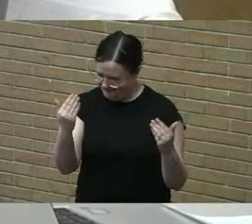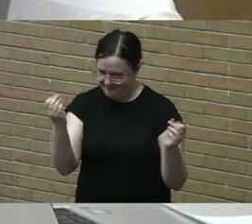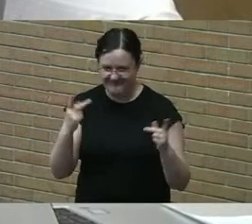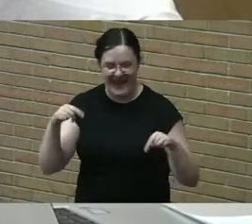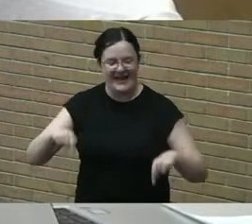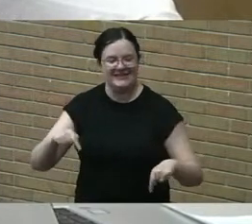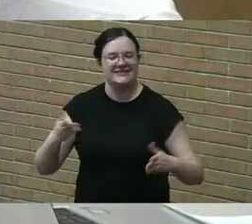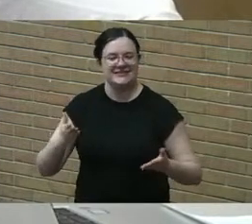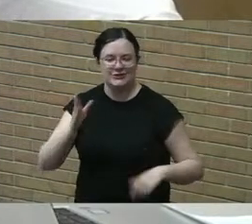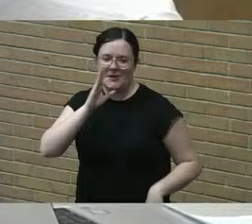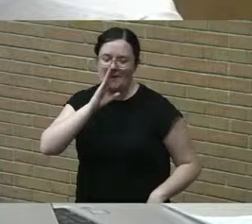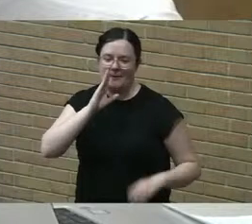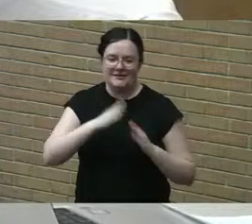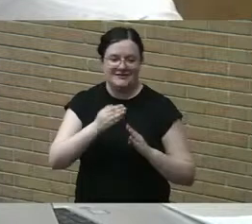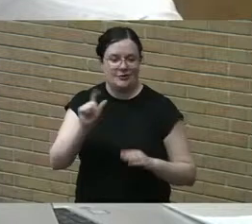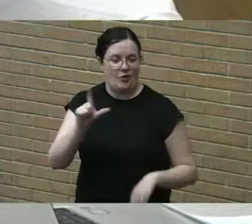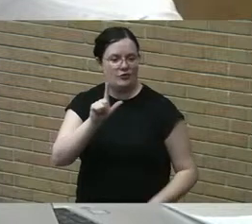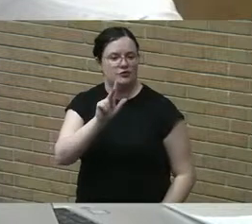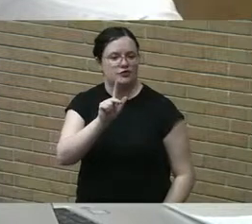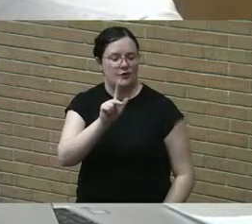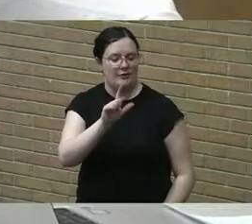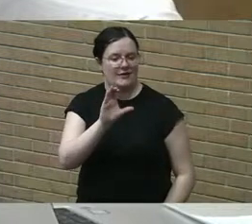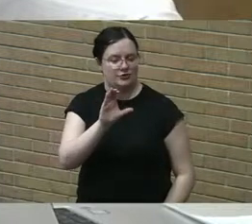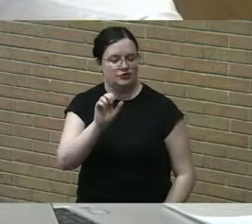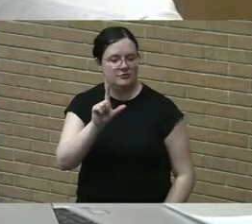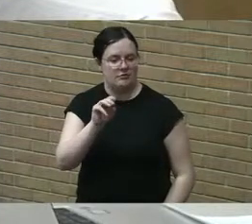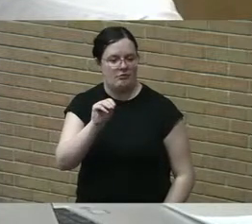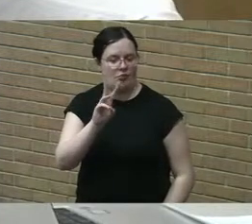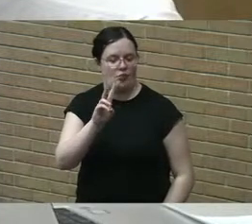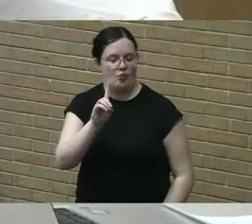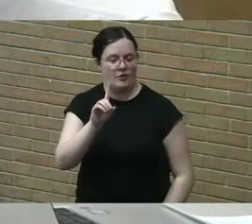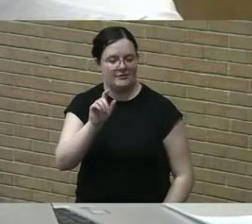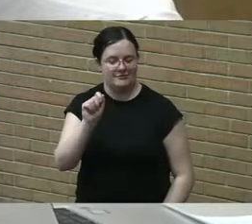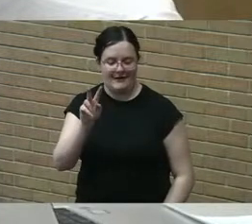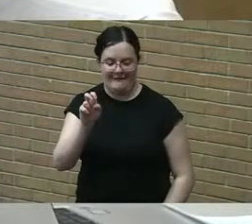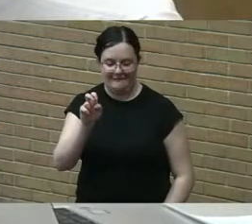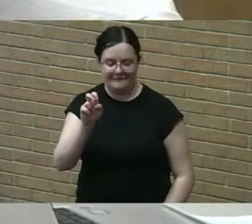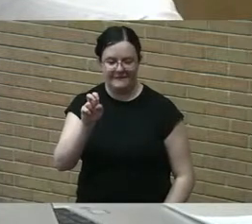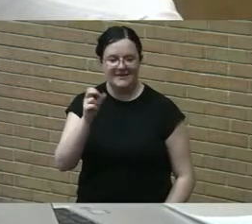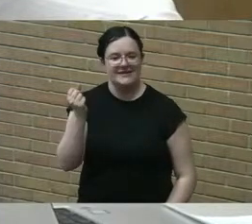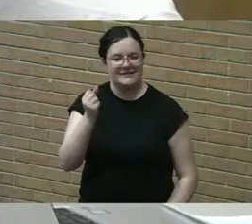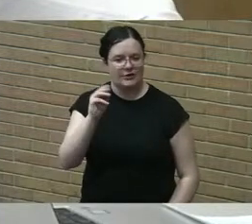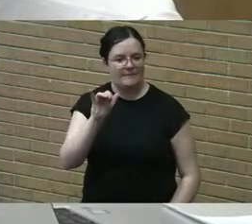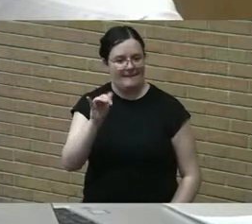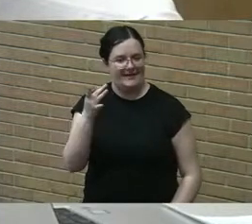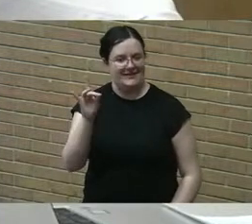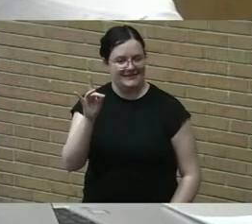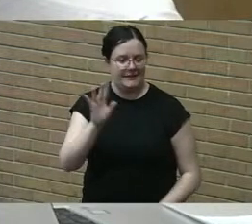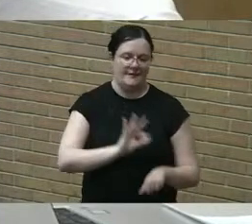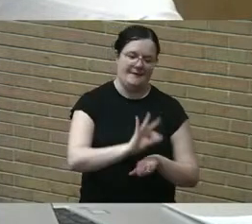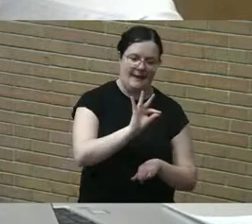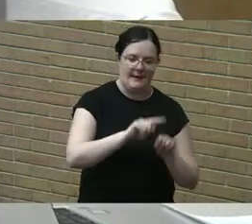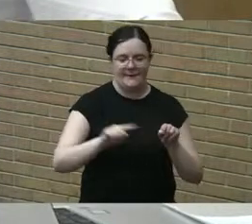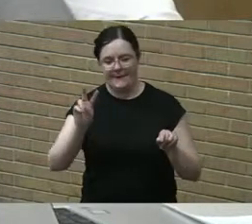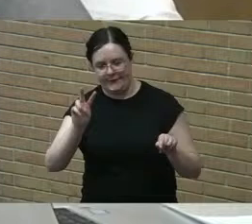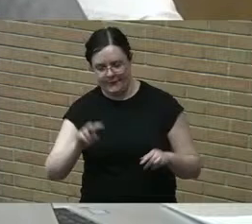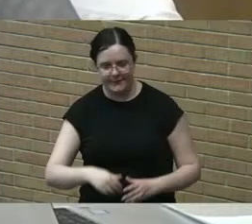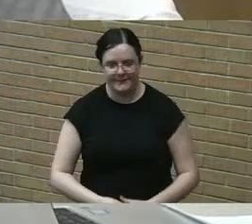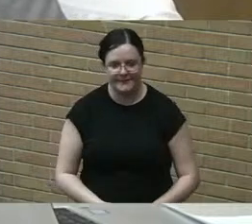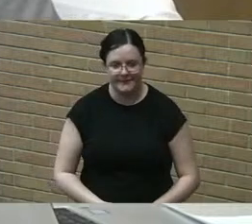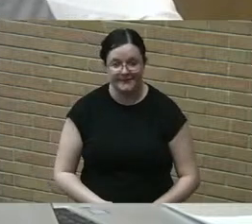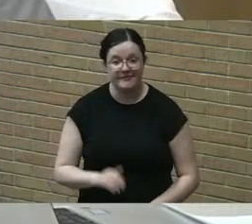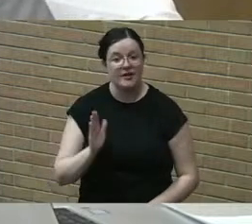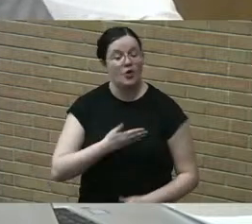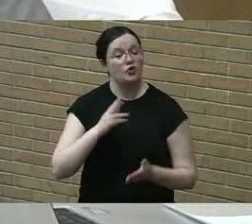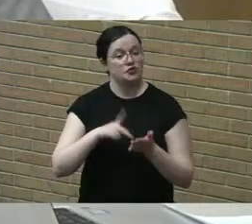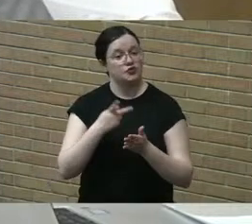2300 Elmwood Avenue on Saturday, May 18th, from 9 a.m. to 2 p.m. And the